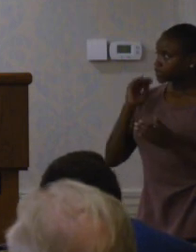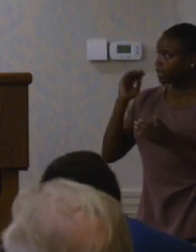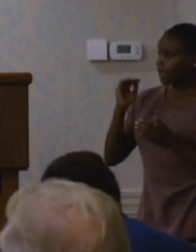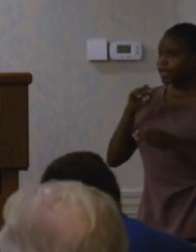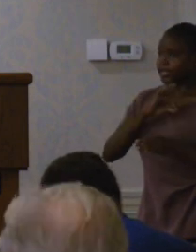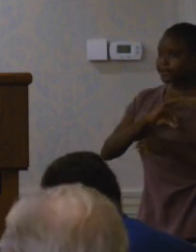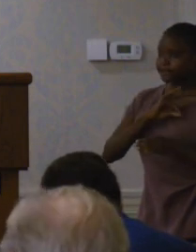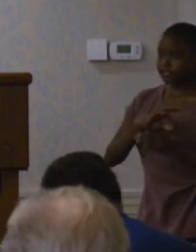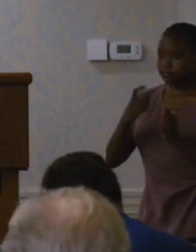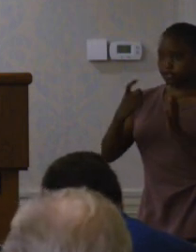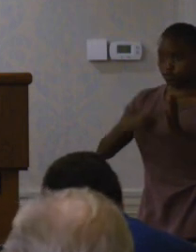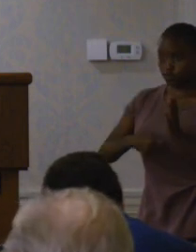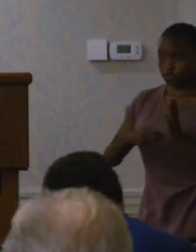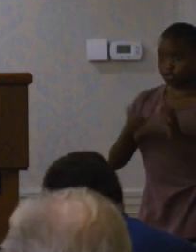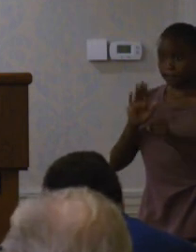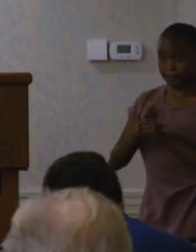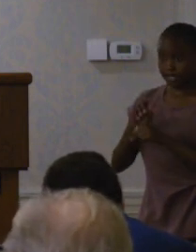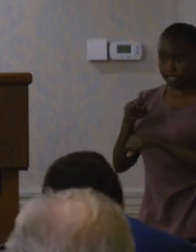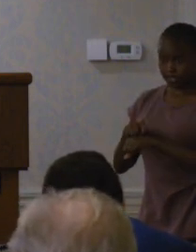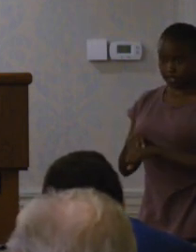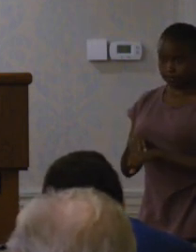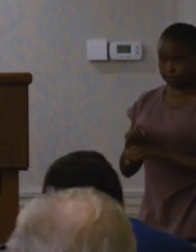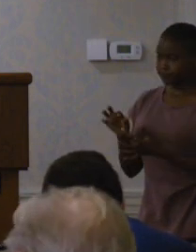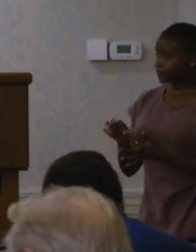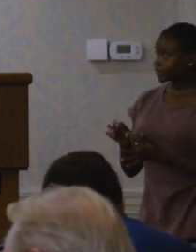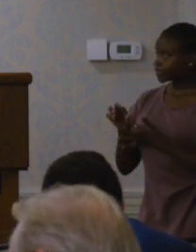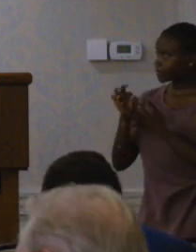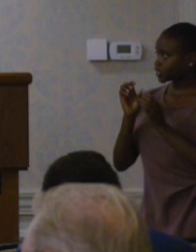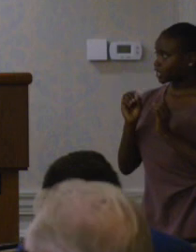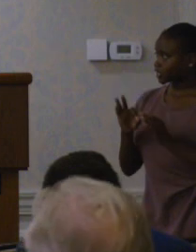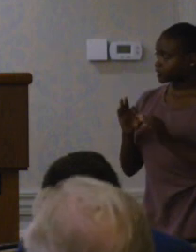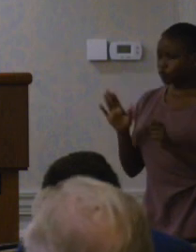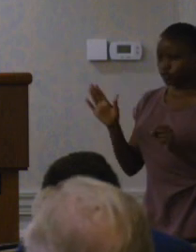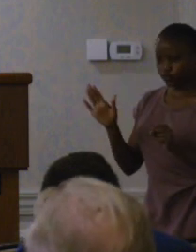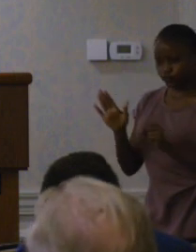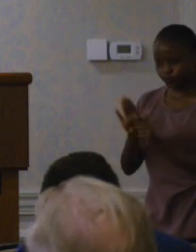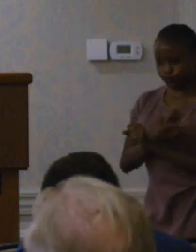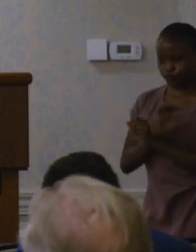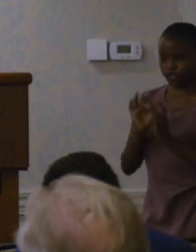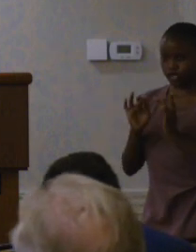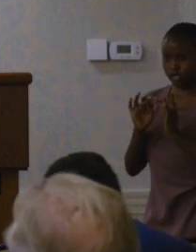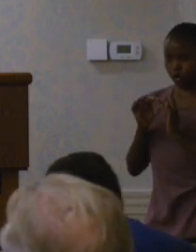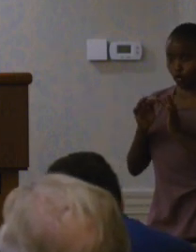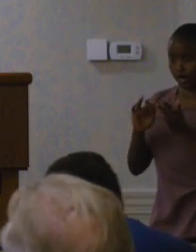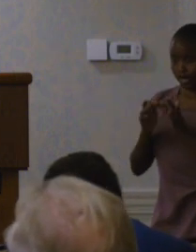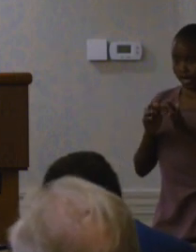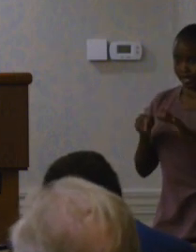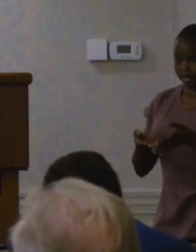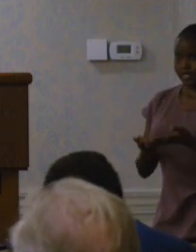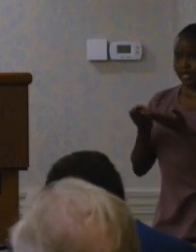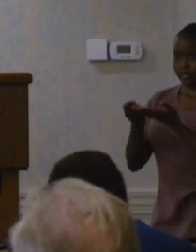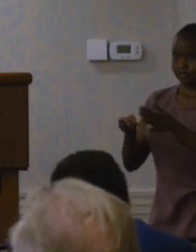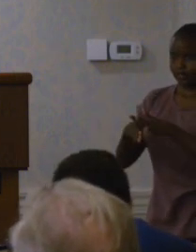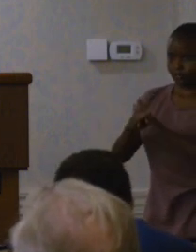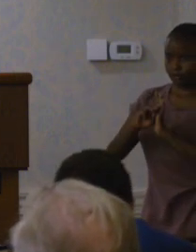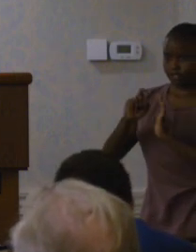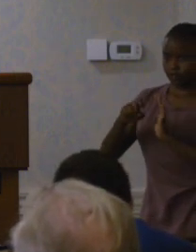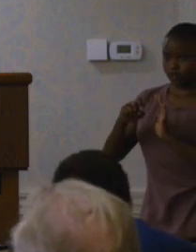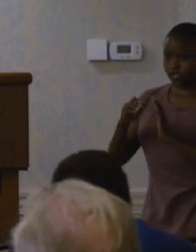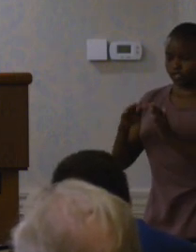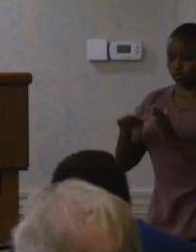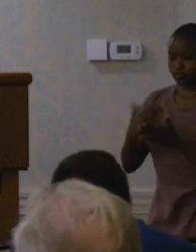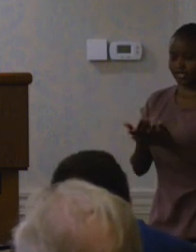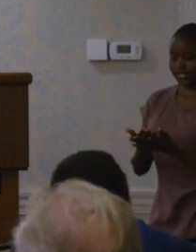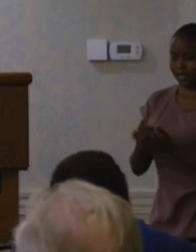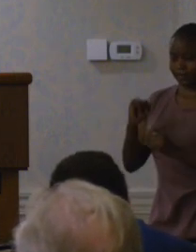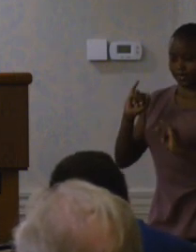investment cost often, especially if you go to fully online delivery modalities and you need to set up a new online